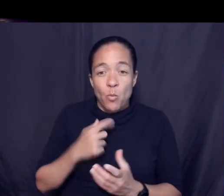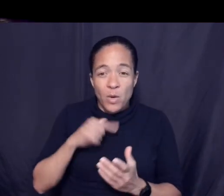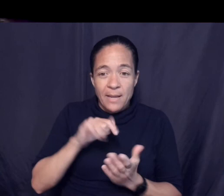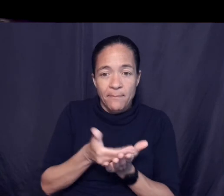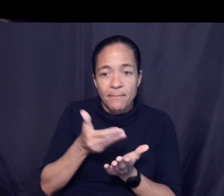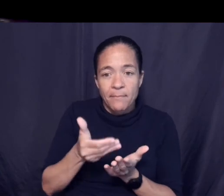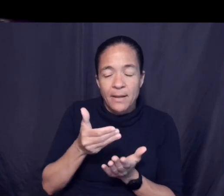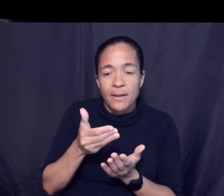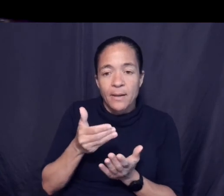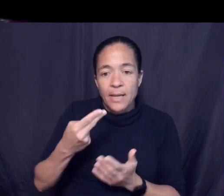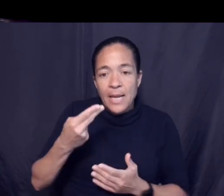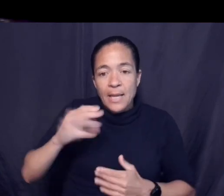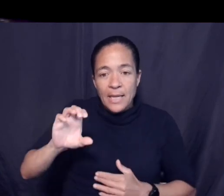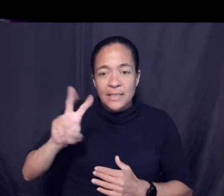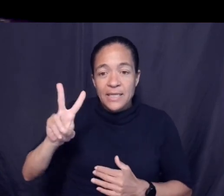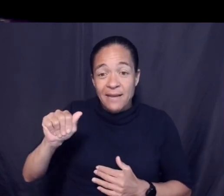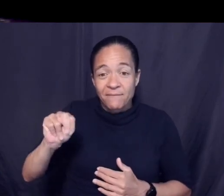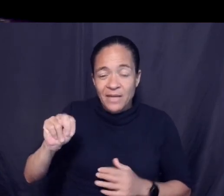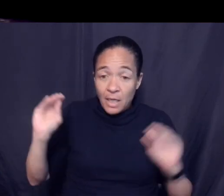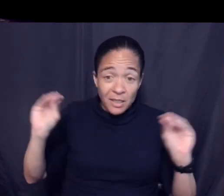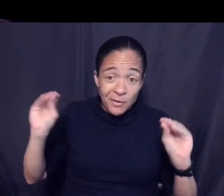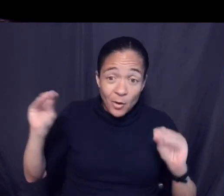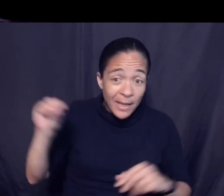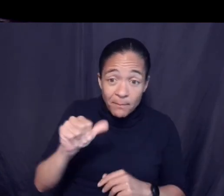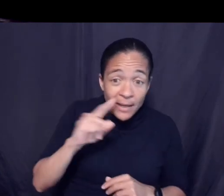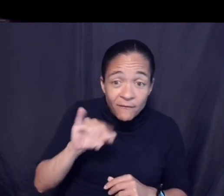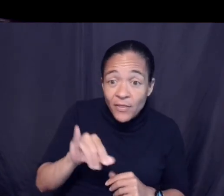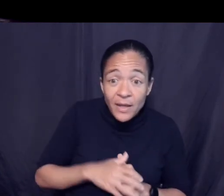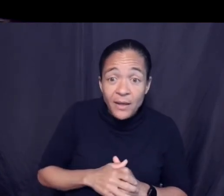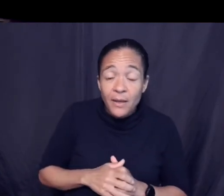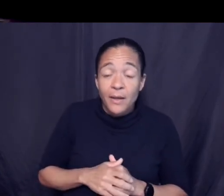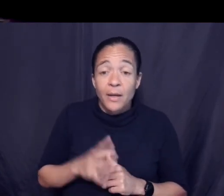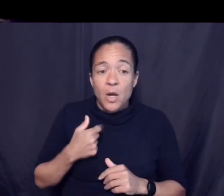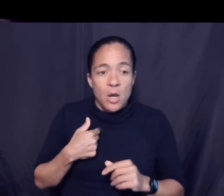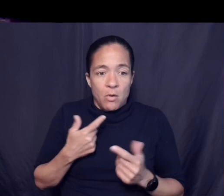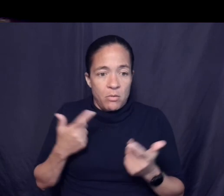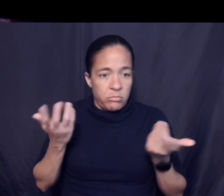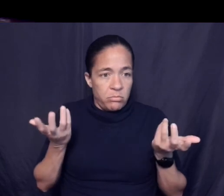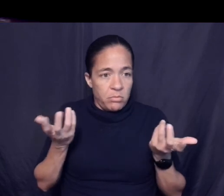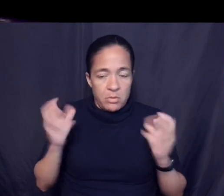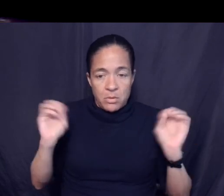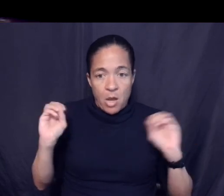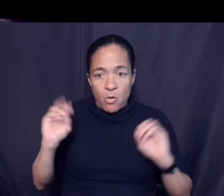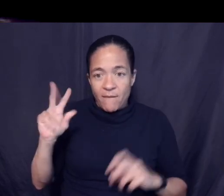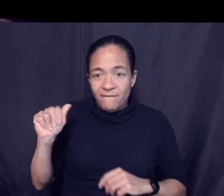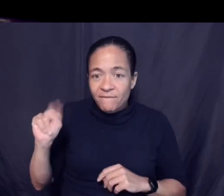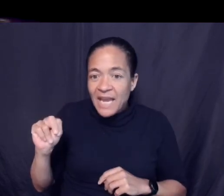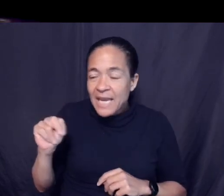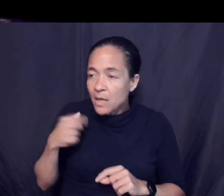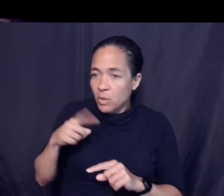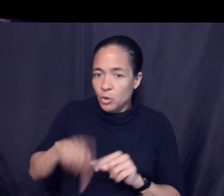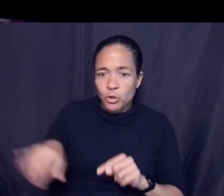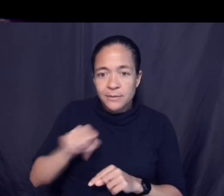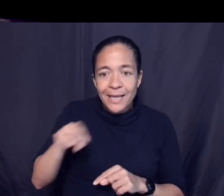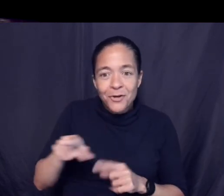Purchase of a handicap van. Nobody pays for that. We didn't have anywhere to take her anywhere. I mean, we couldn't have even took her to the hospital without